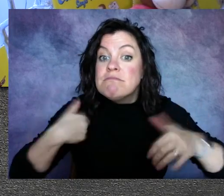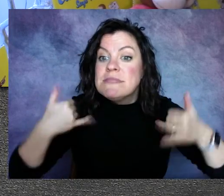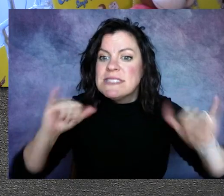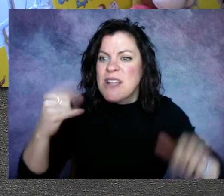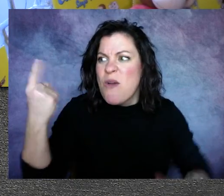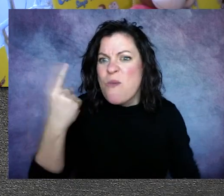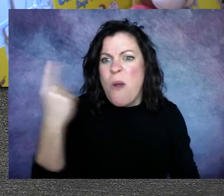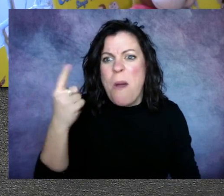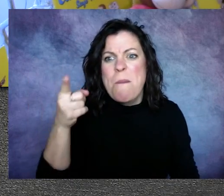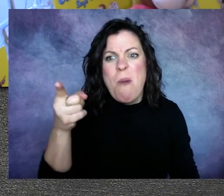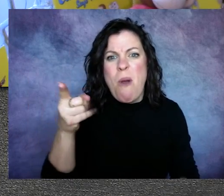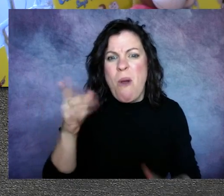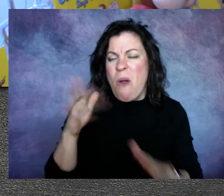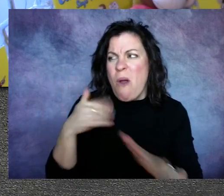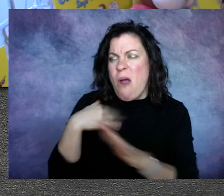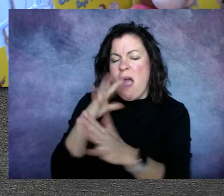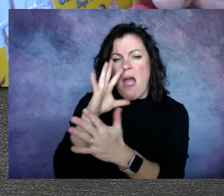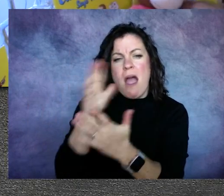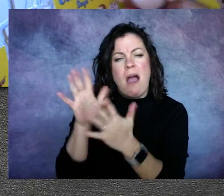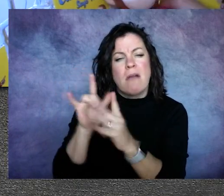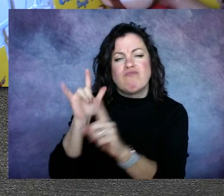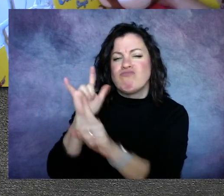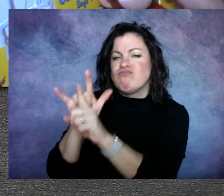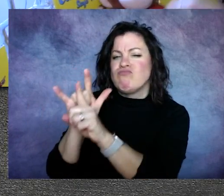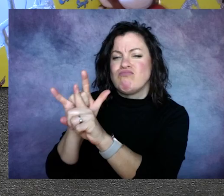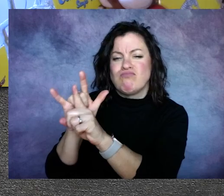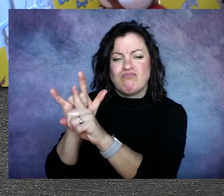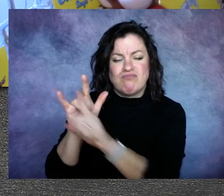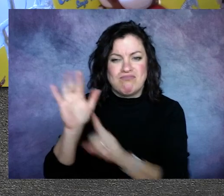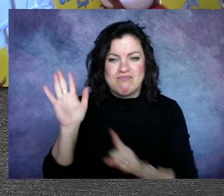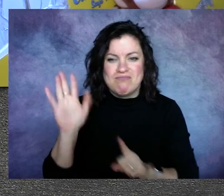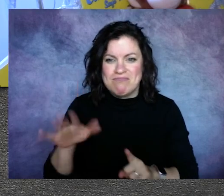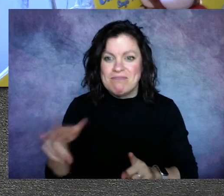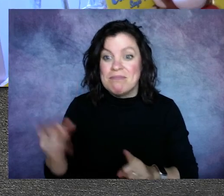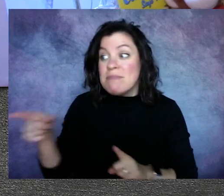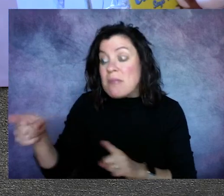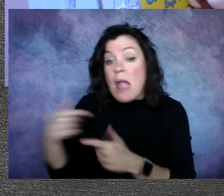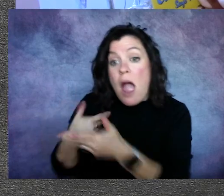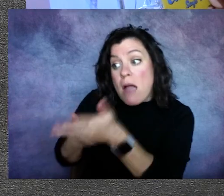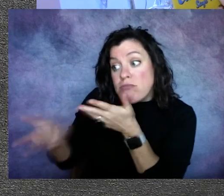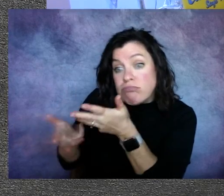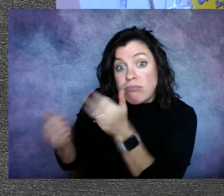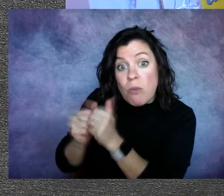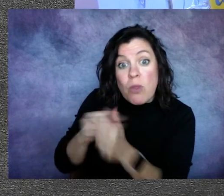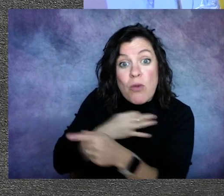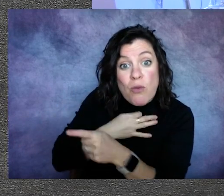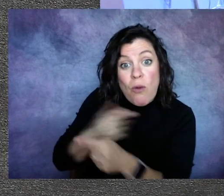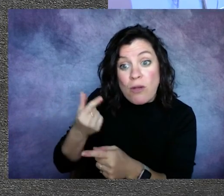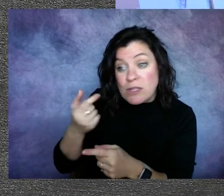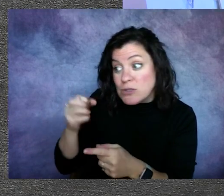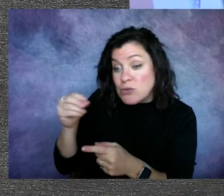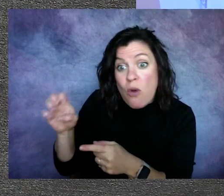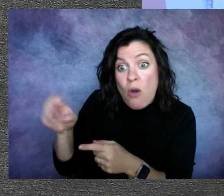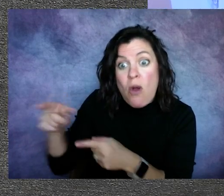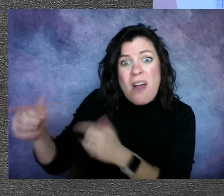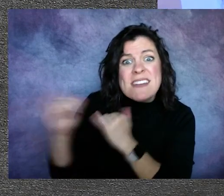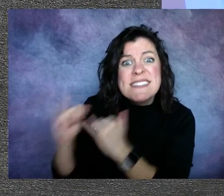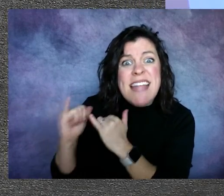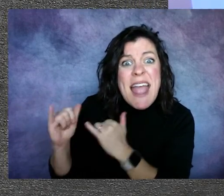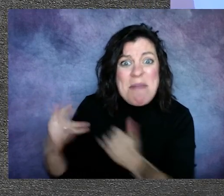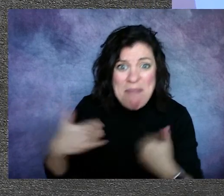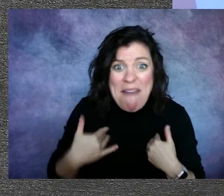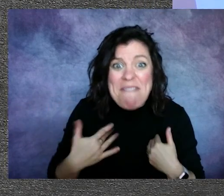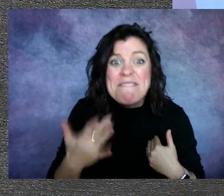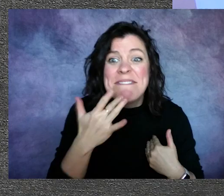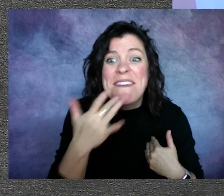even more. And after chatting with George, right, George? I guess he has a favorite PBS friend too, and it's the same. But